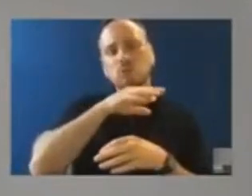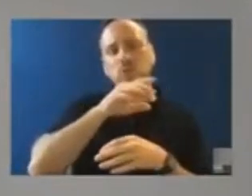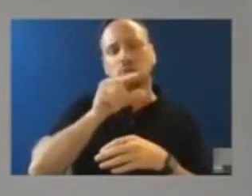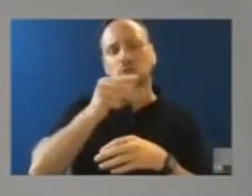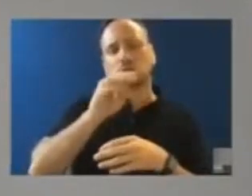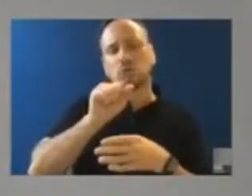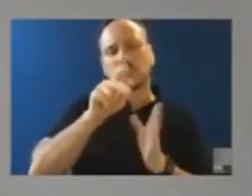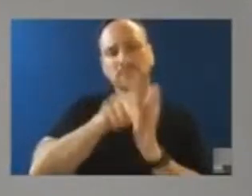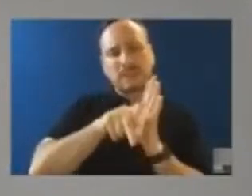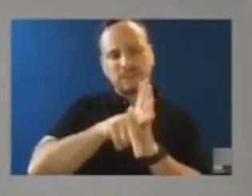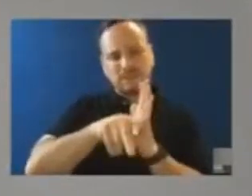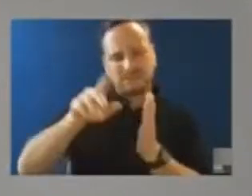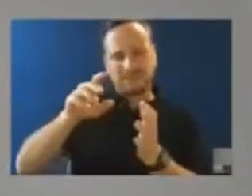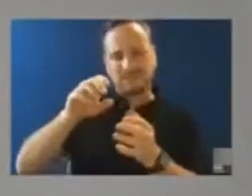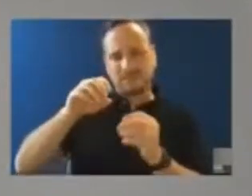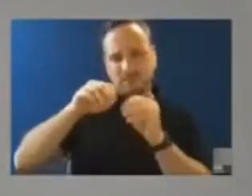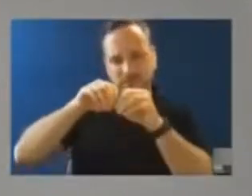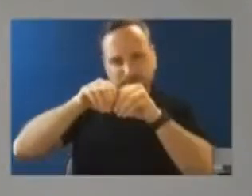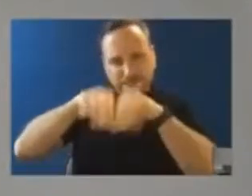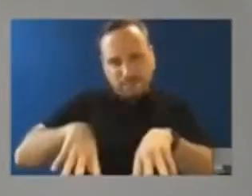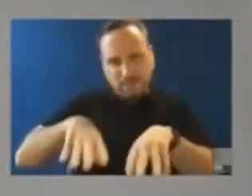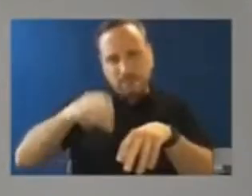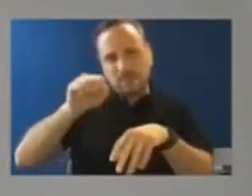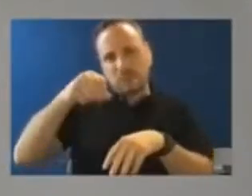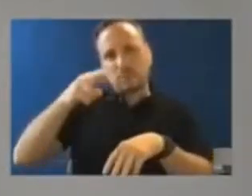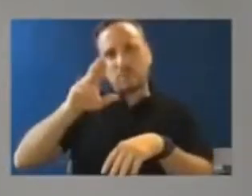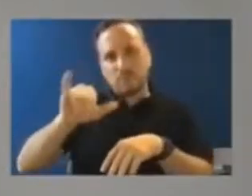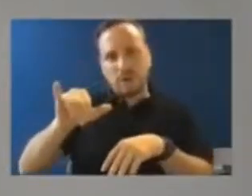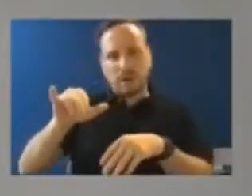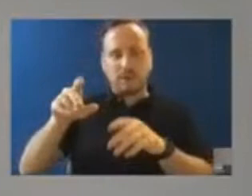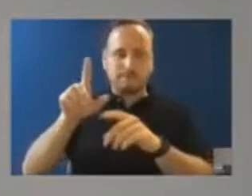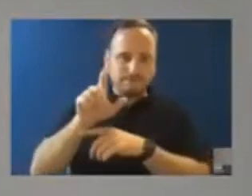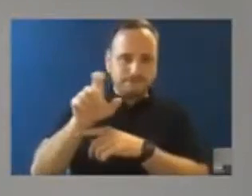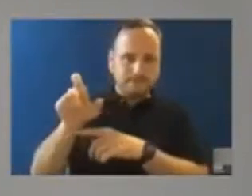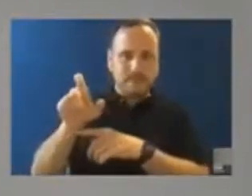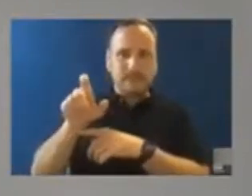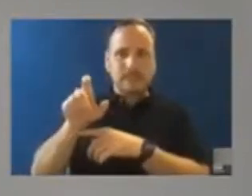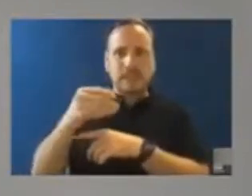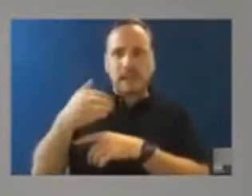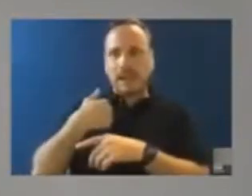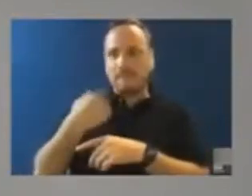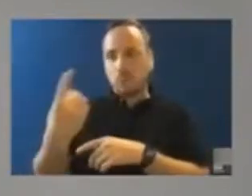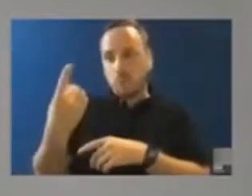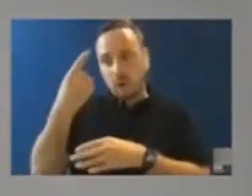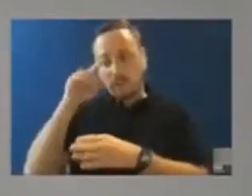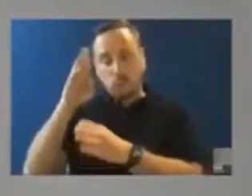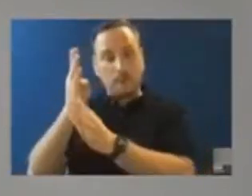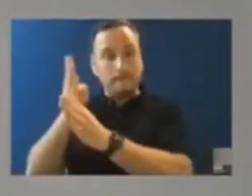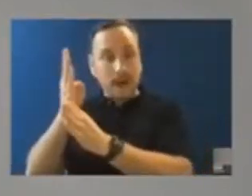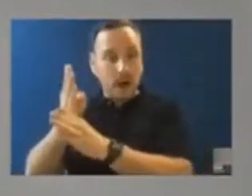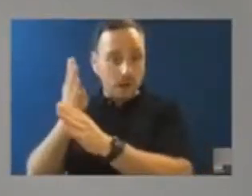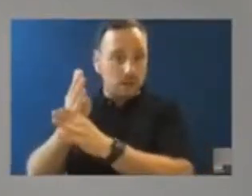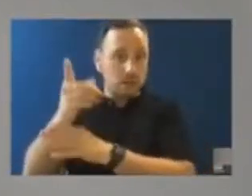specialized needs. One will be used for cleaning the buses, for instance. After every morning route, in the morning and at the end of the